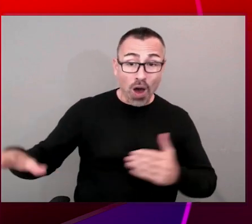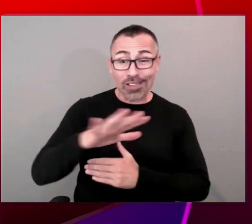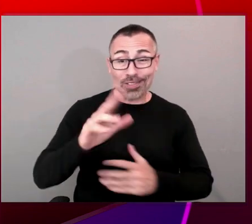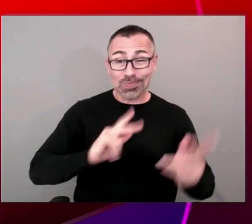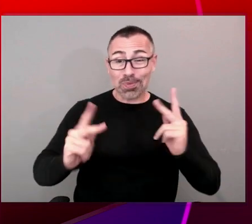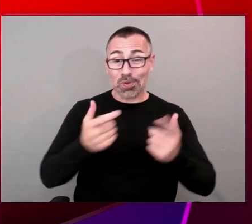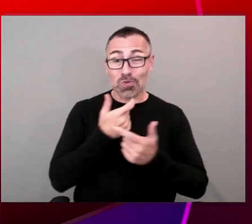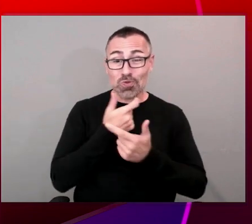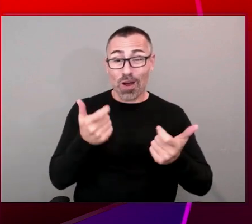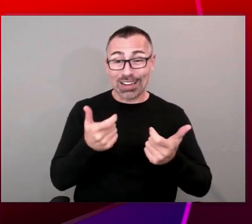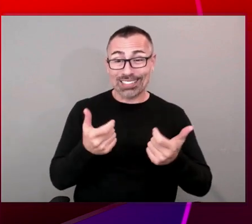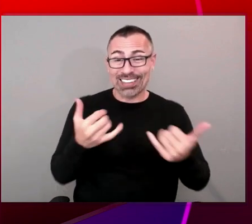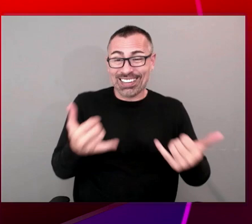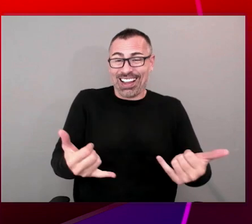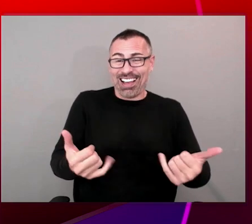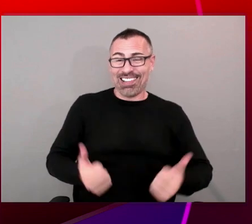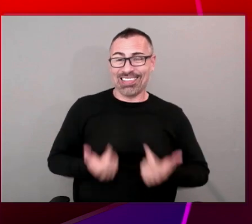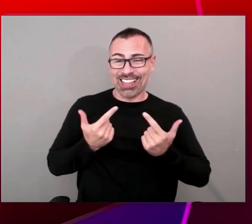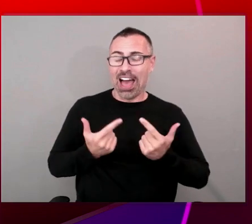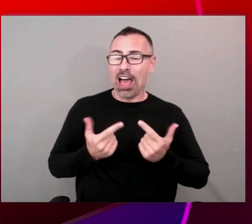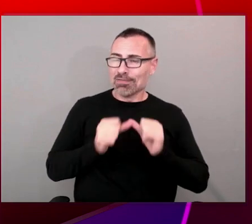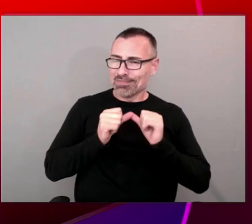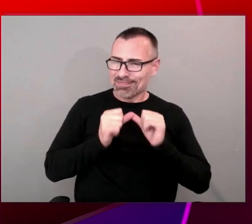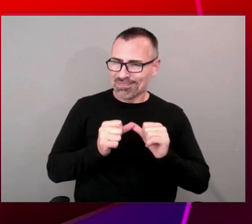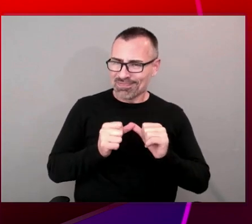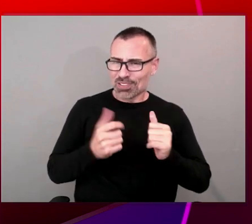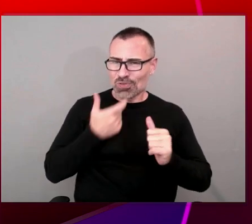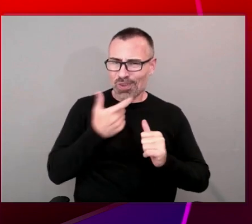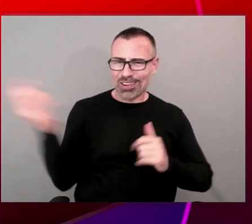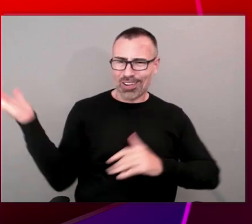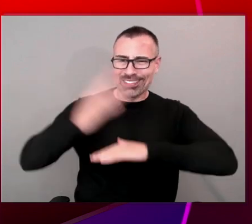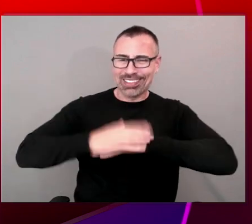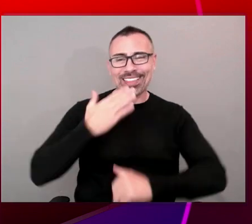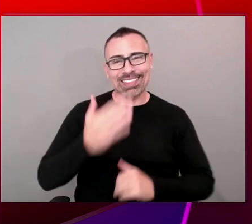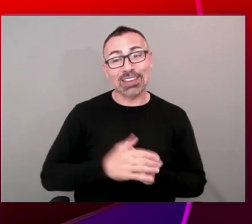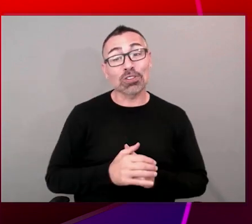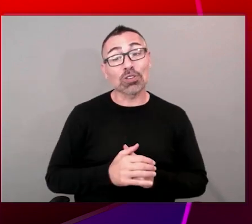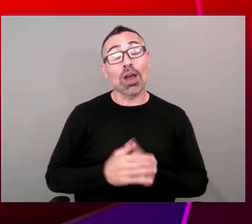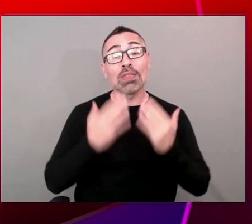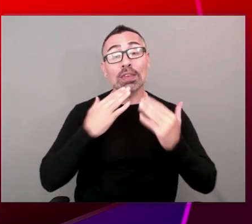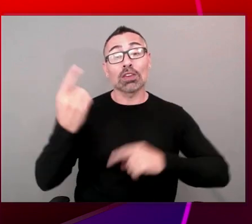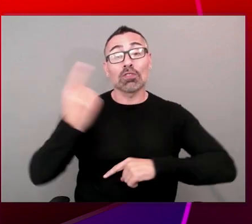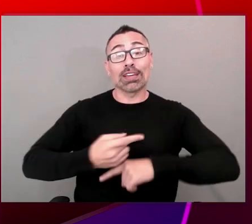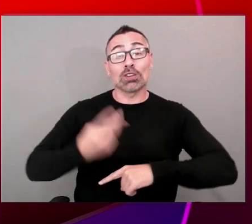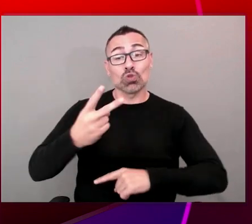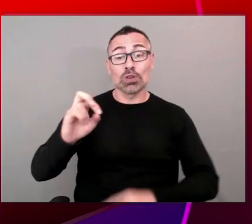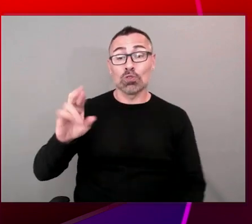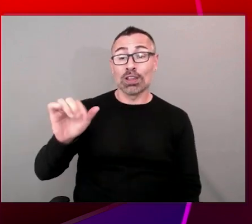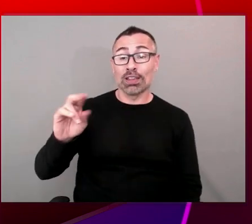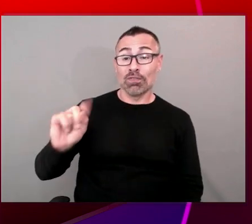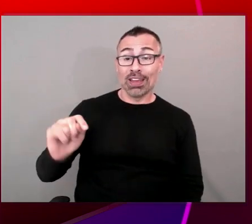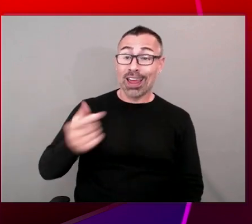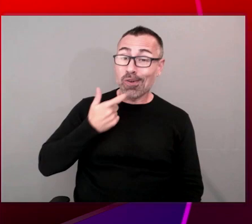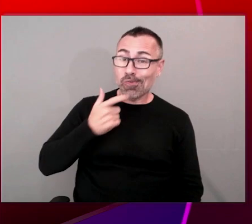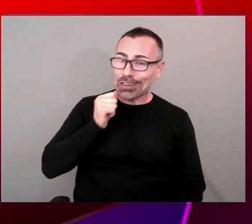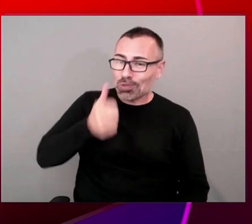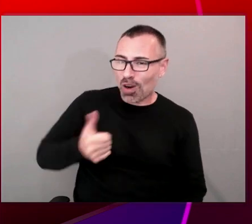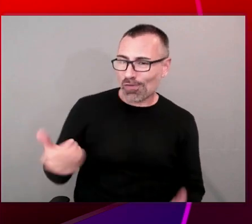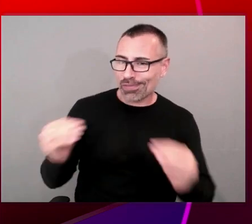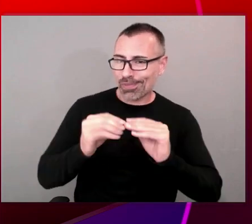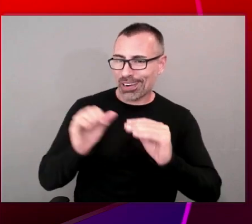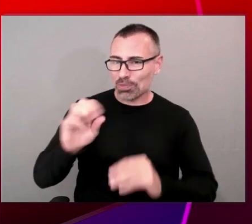Air, thank you for watching all day. Thank you for day 2 at reInvent, and tune in tomorrow for more AWS On Air.